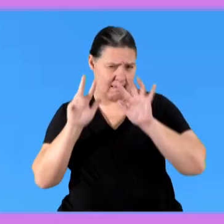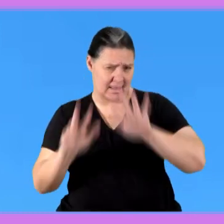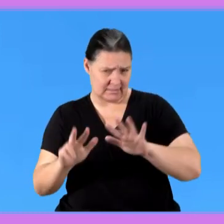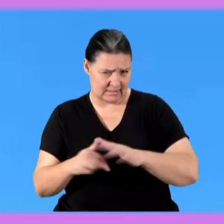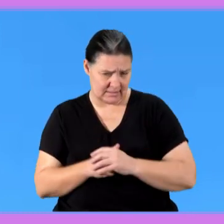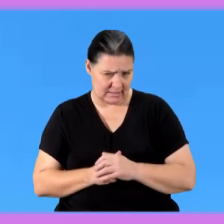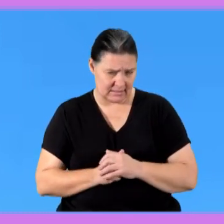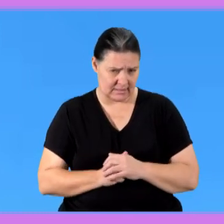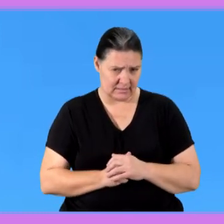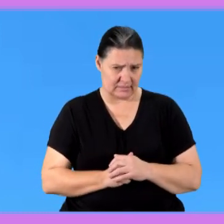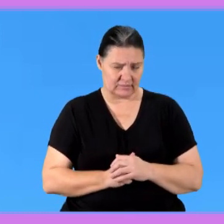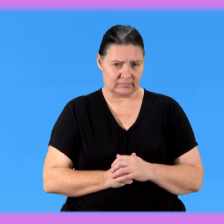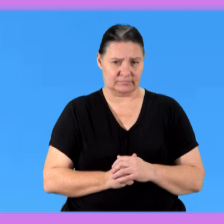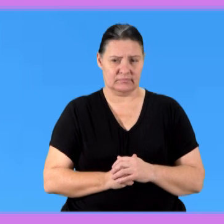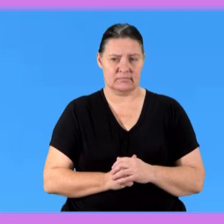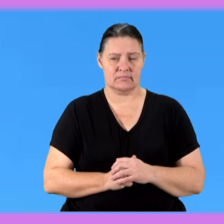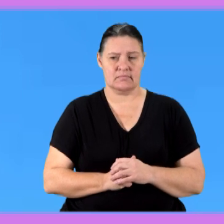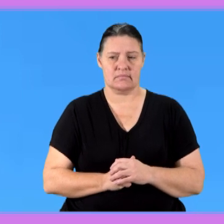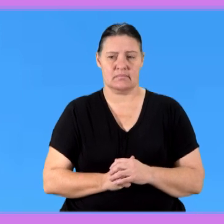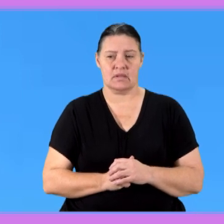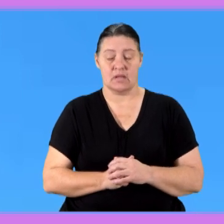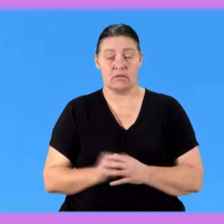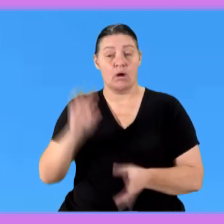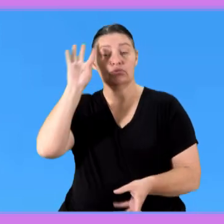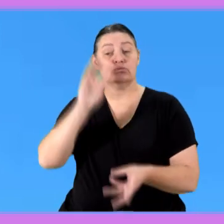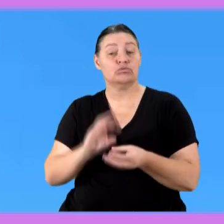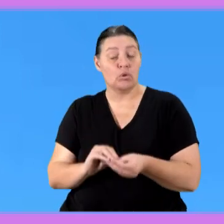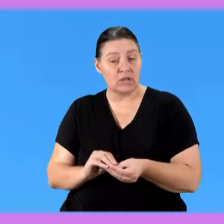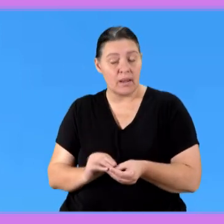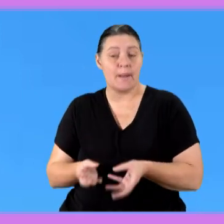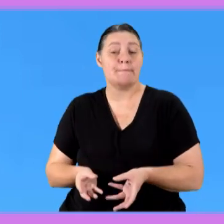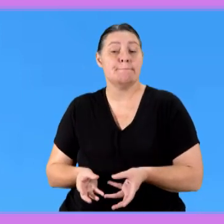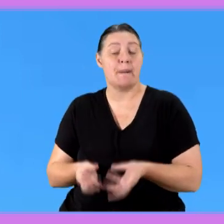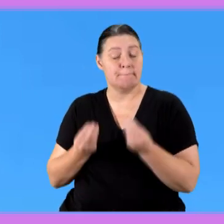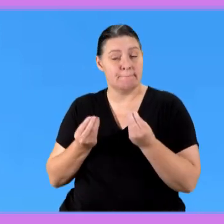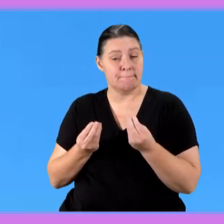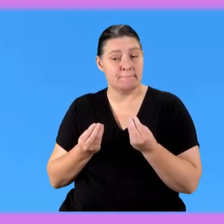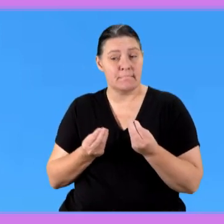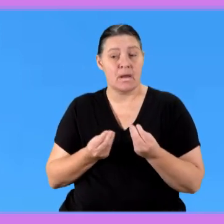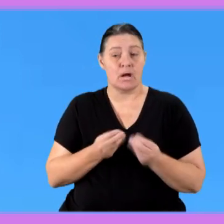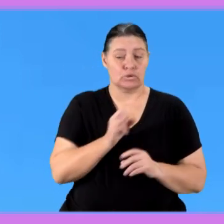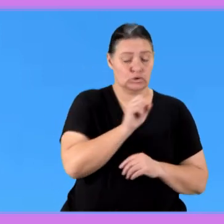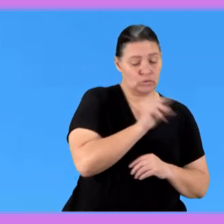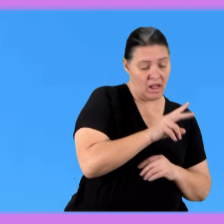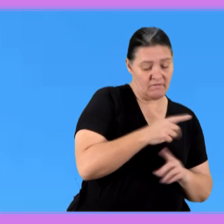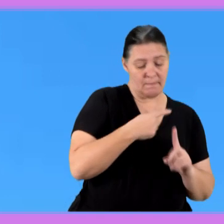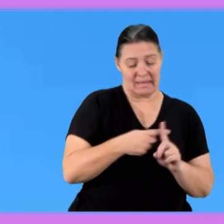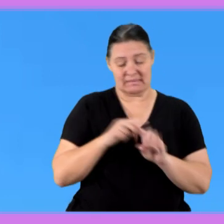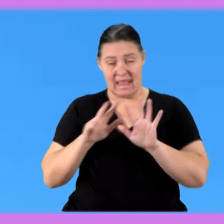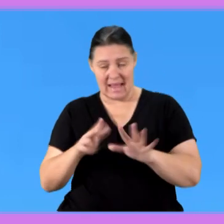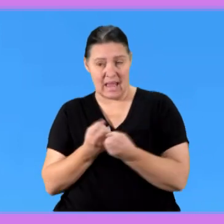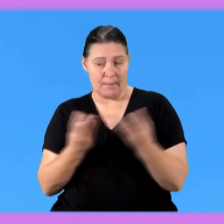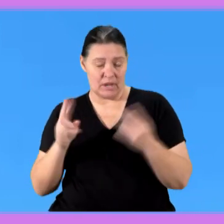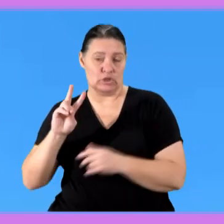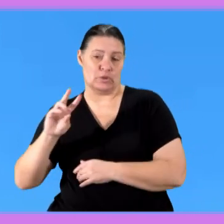of heads then will be 8. Okay? Hence, we are indicating that if I add the frequency now together, 12